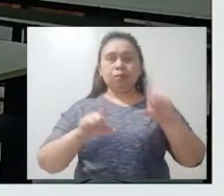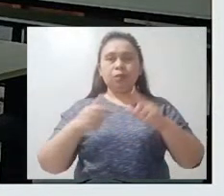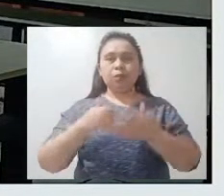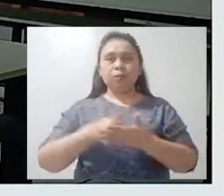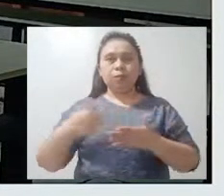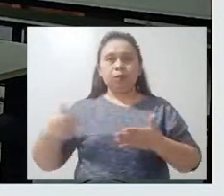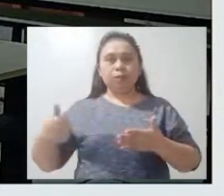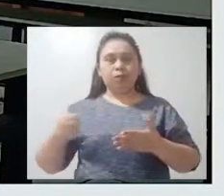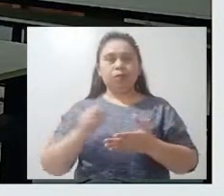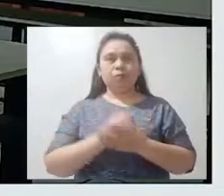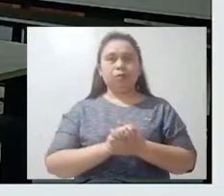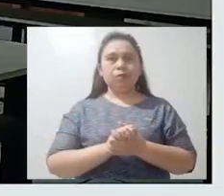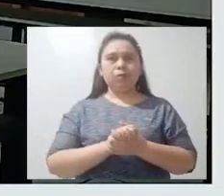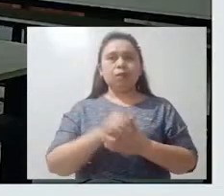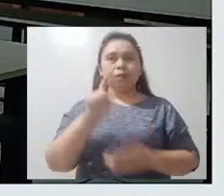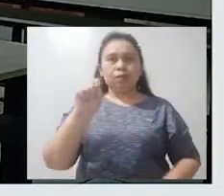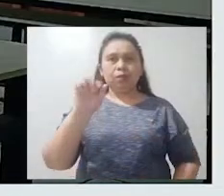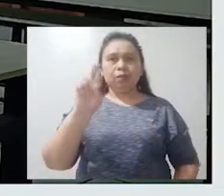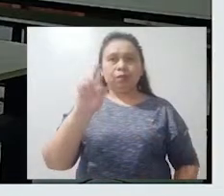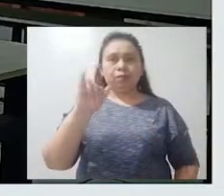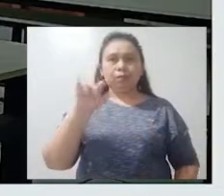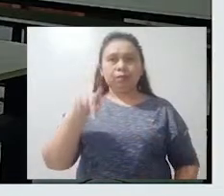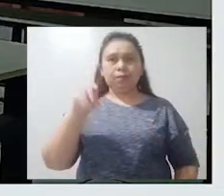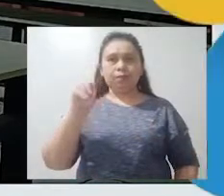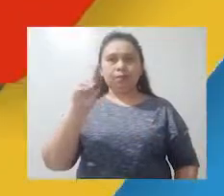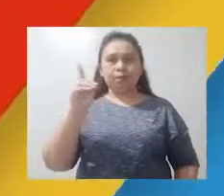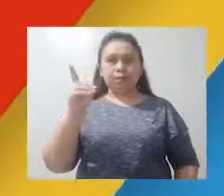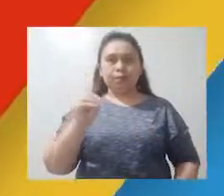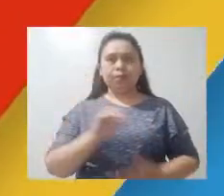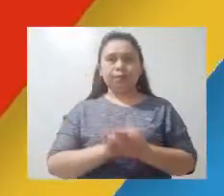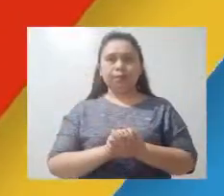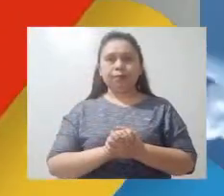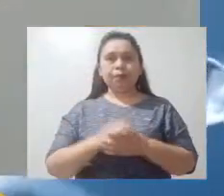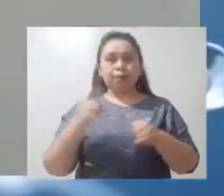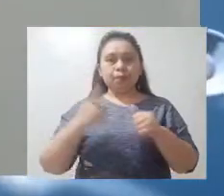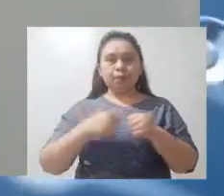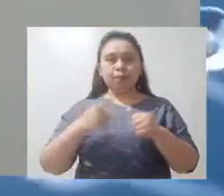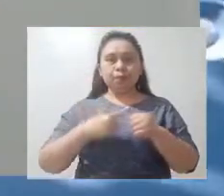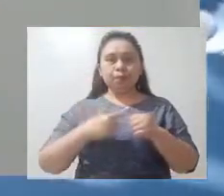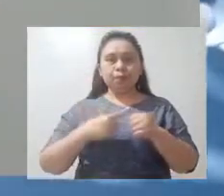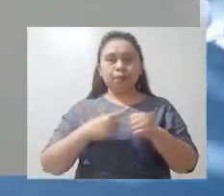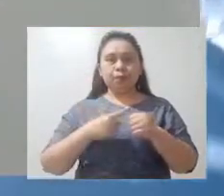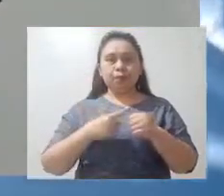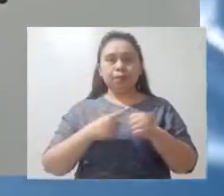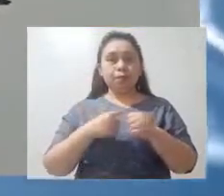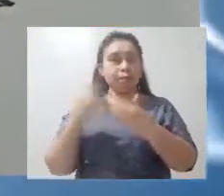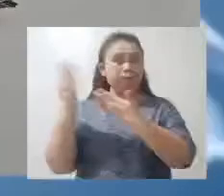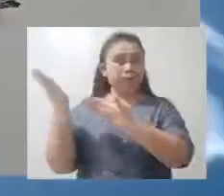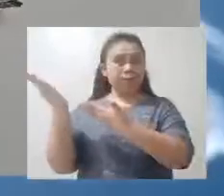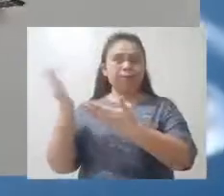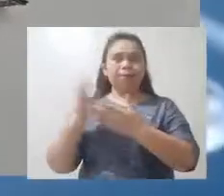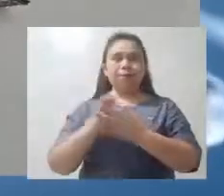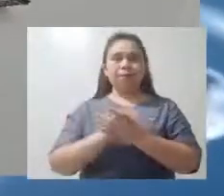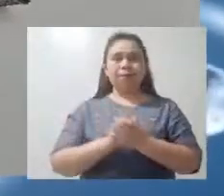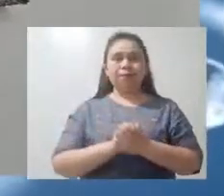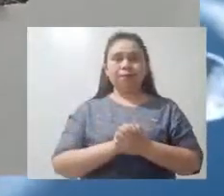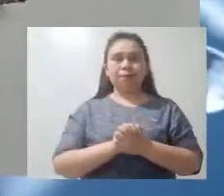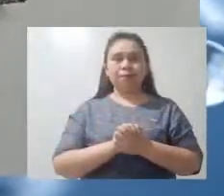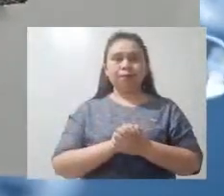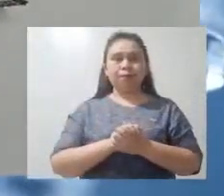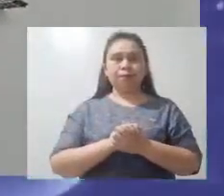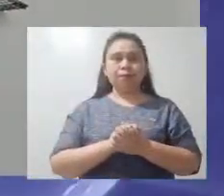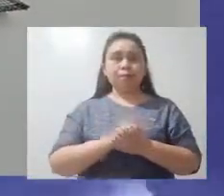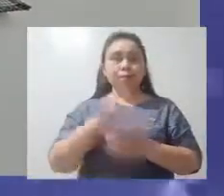burner, tripod, and wire gauze at the same time. First, you should set it up like